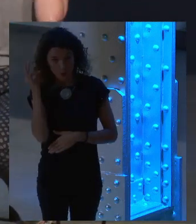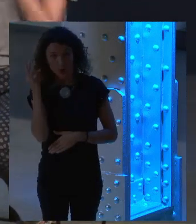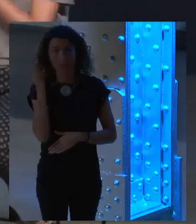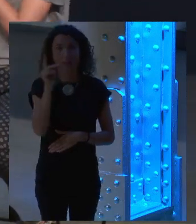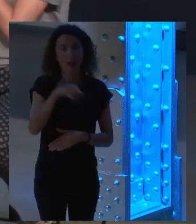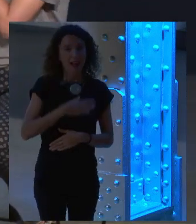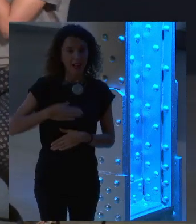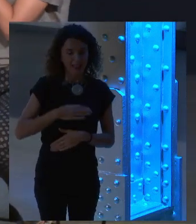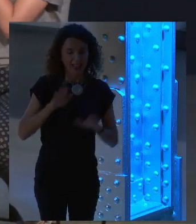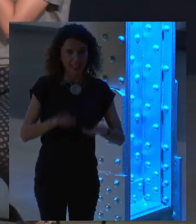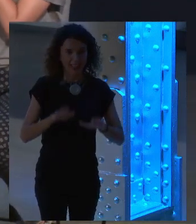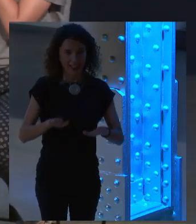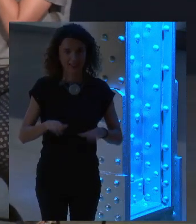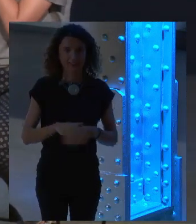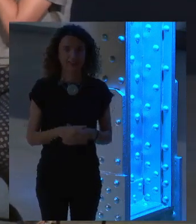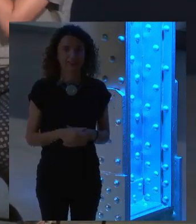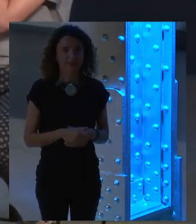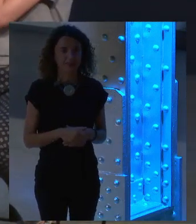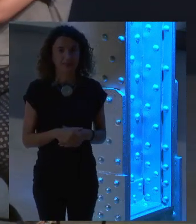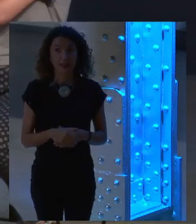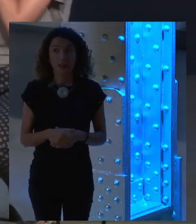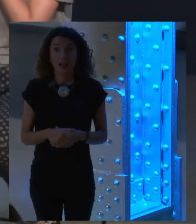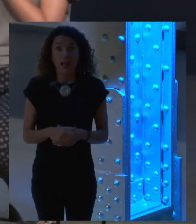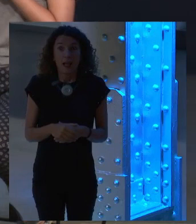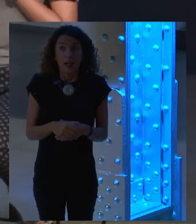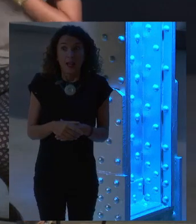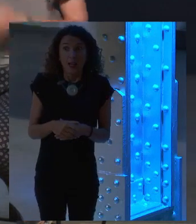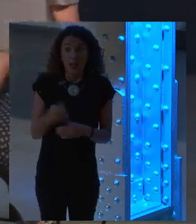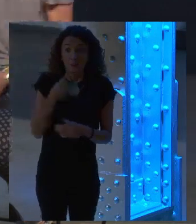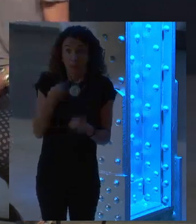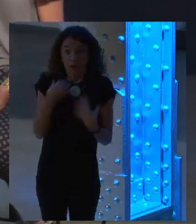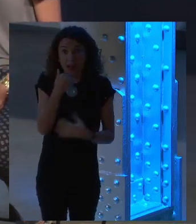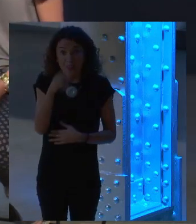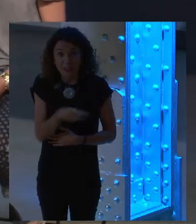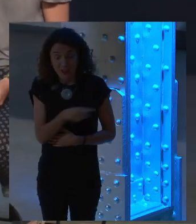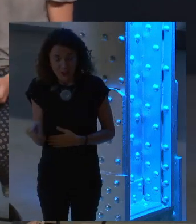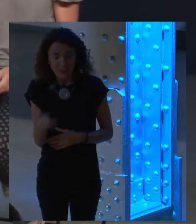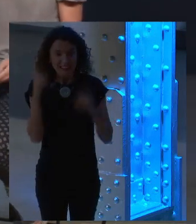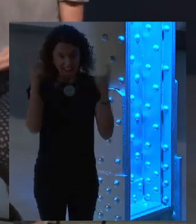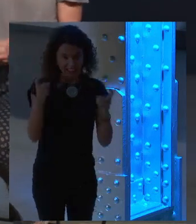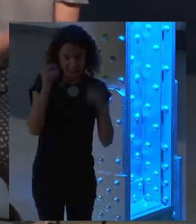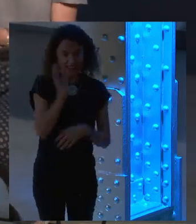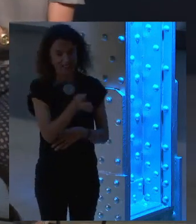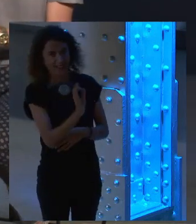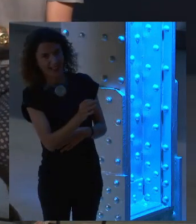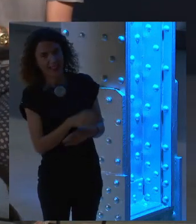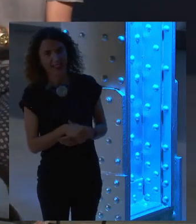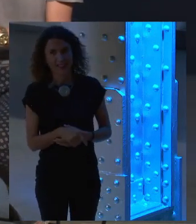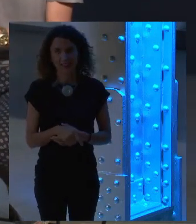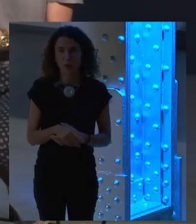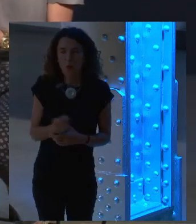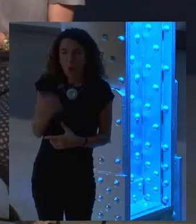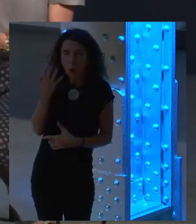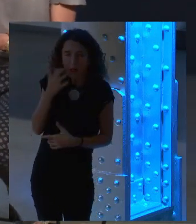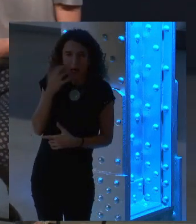here. And you're going to talk to me, aren't you? Yeah, I'm going to try. Okay, this is so weird. You know, wearing